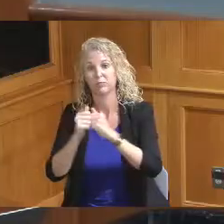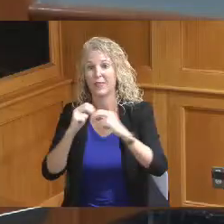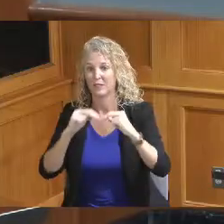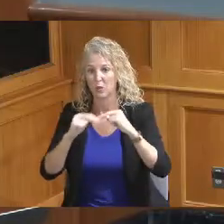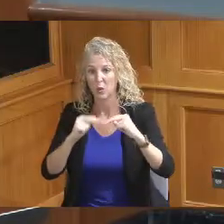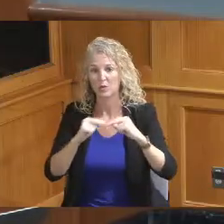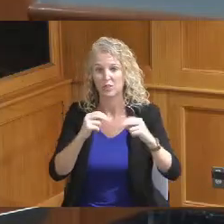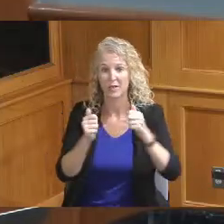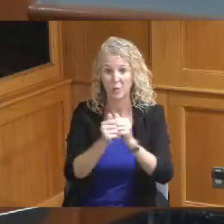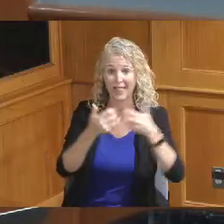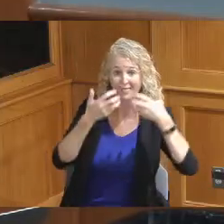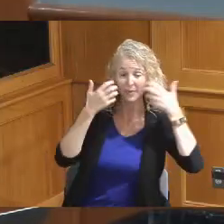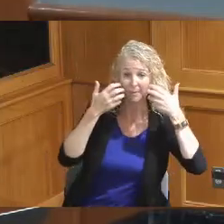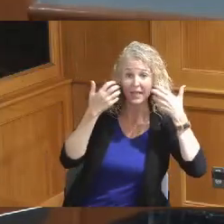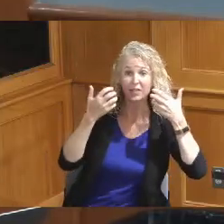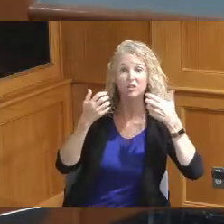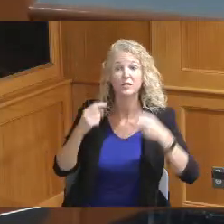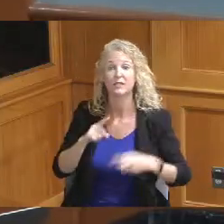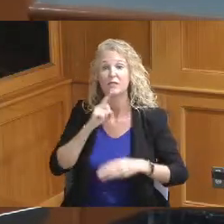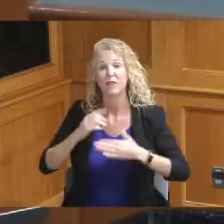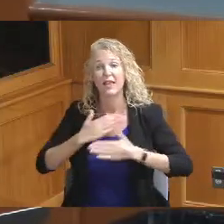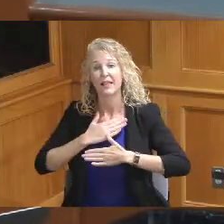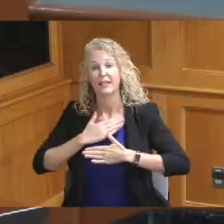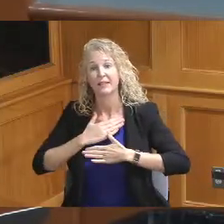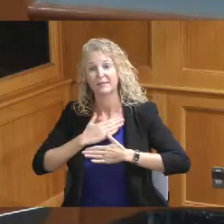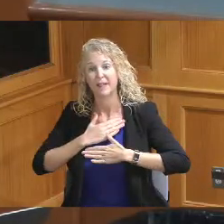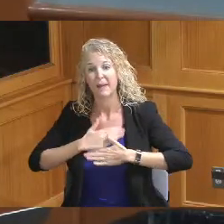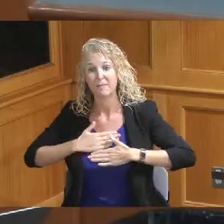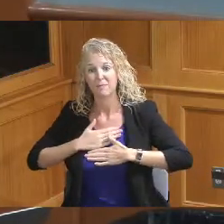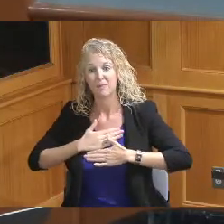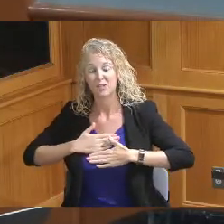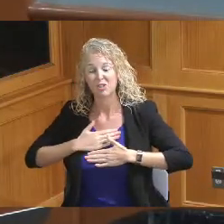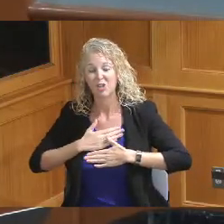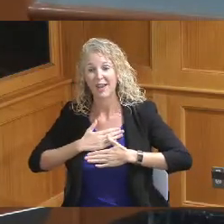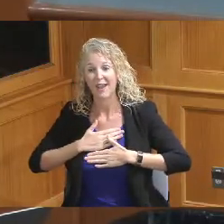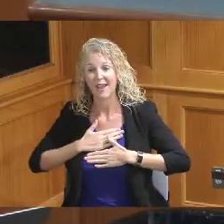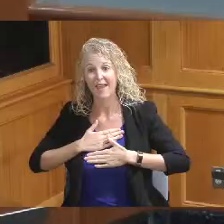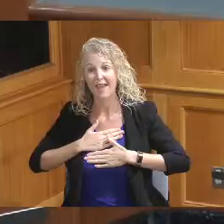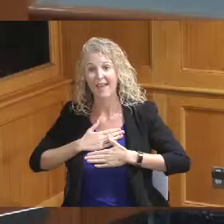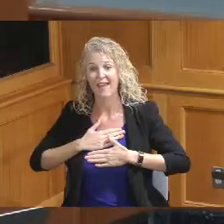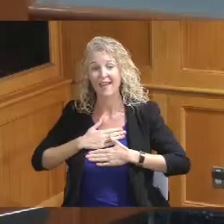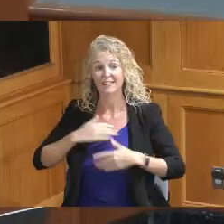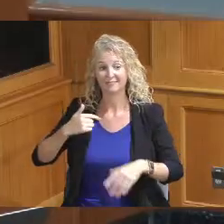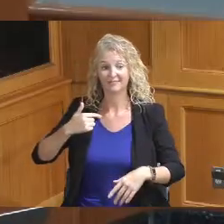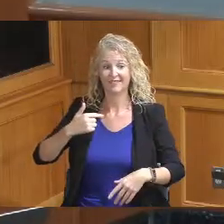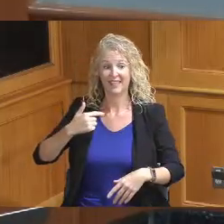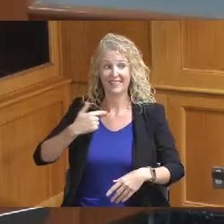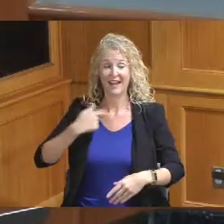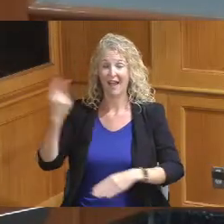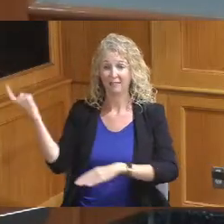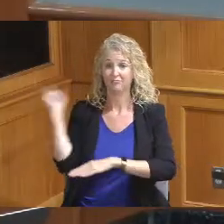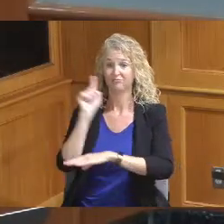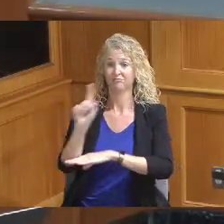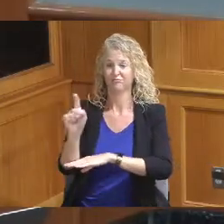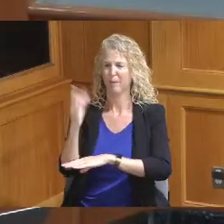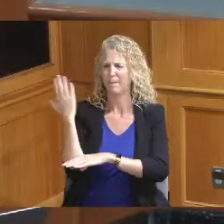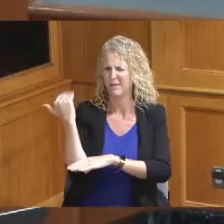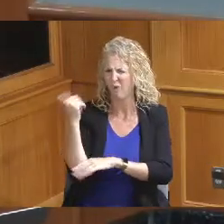Bengals. And they appreciated me for coming out the other time when you guys finalized that letter of